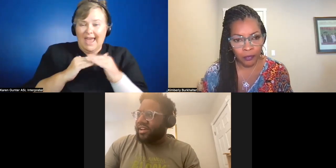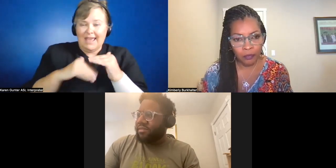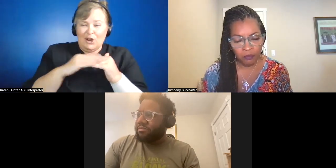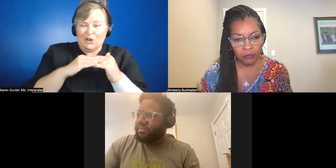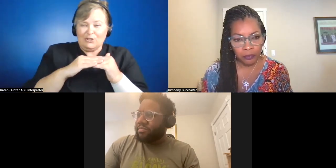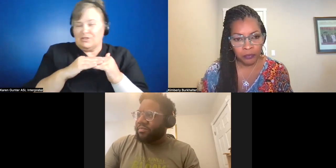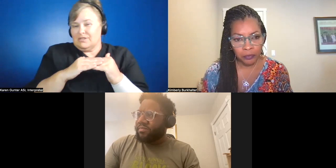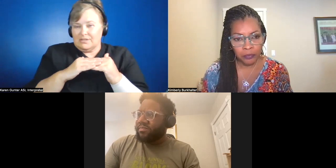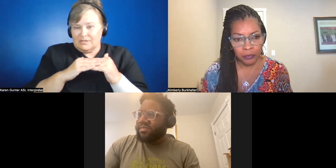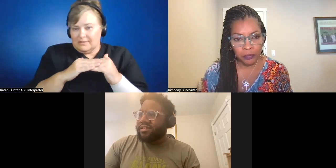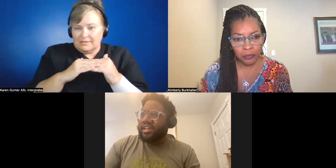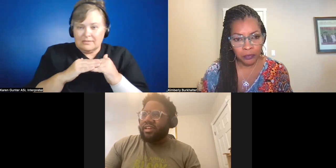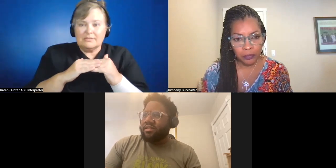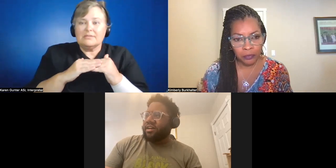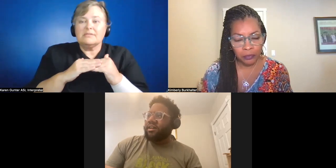really